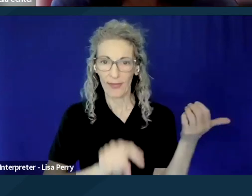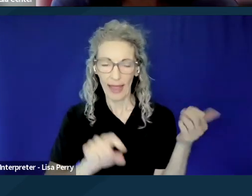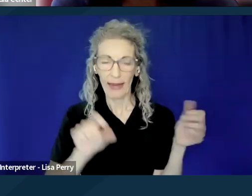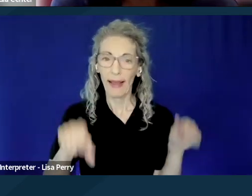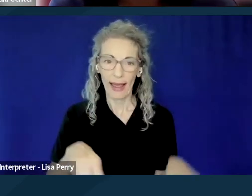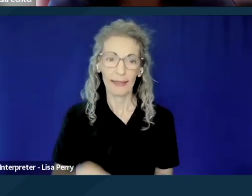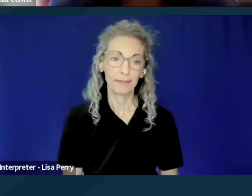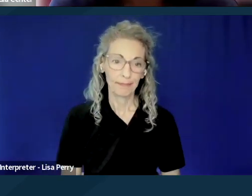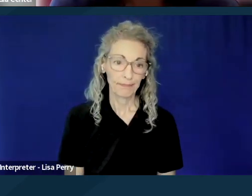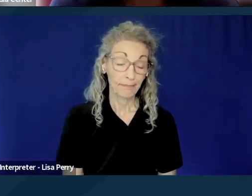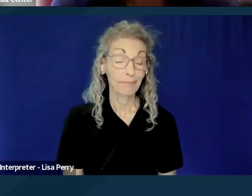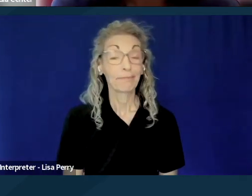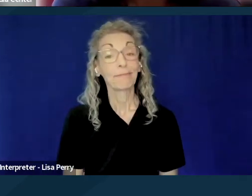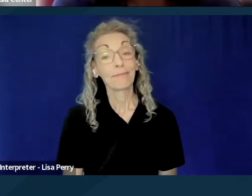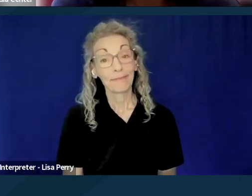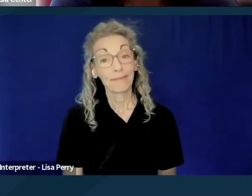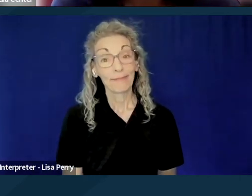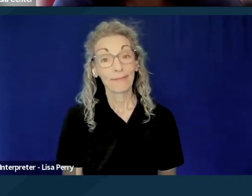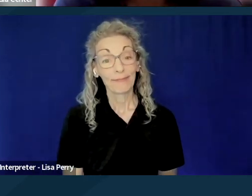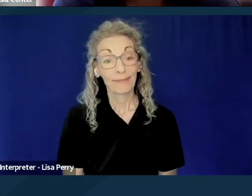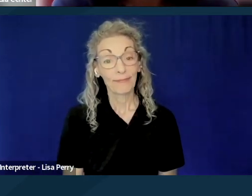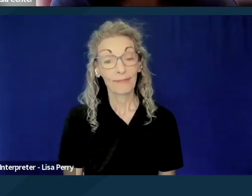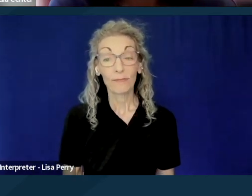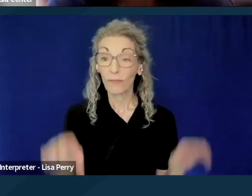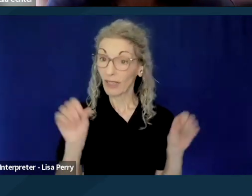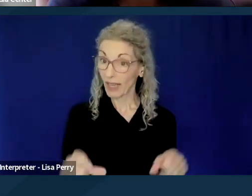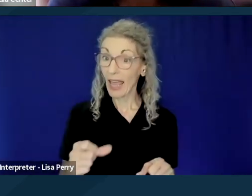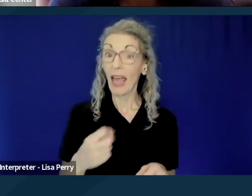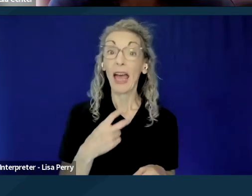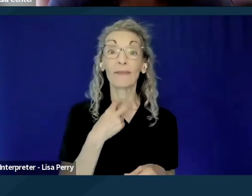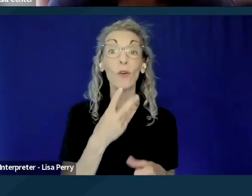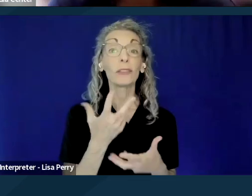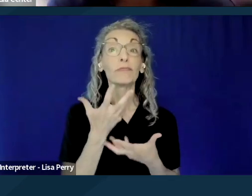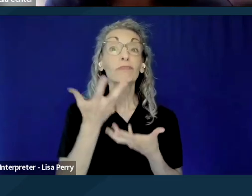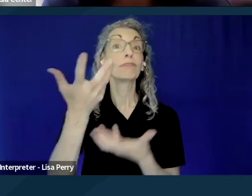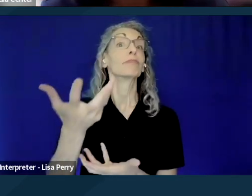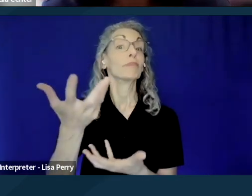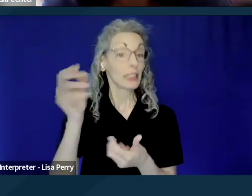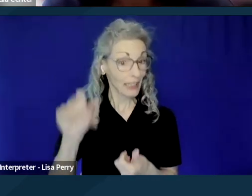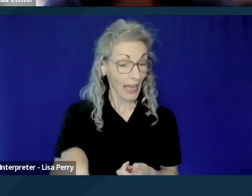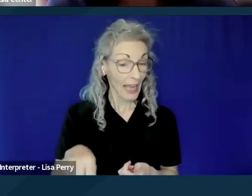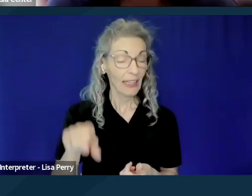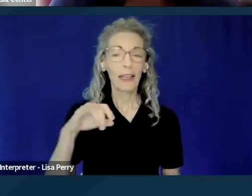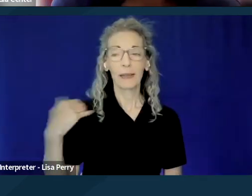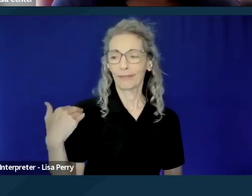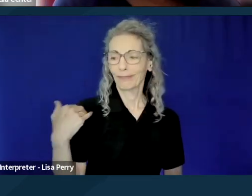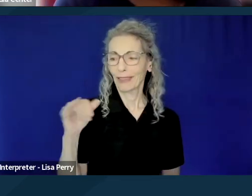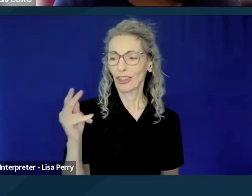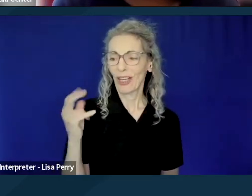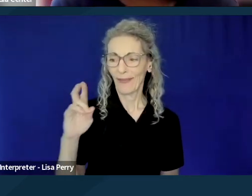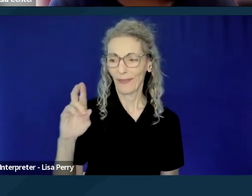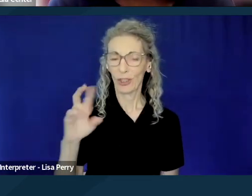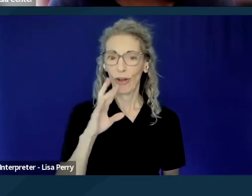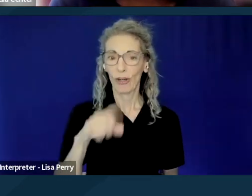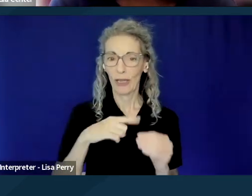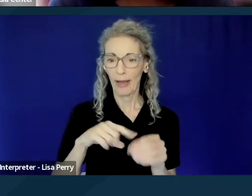Next slide. We can make our voices heard. Jennifer talked about how in the 2013